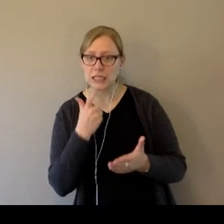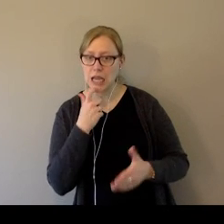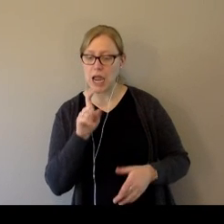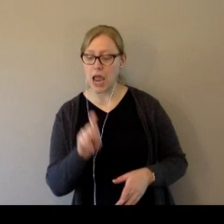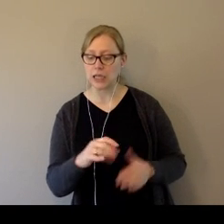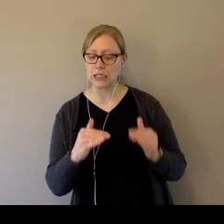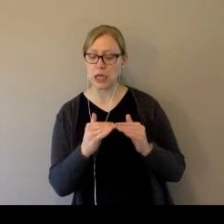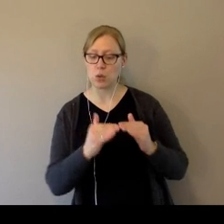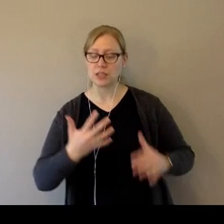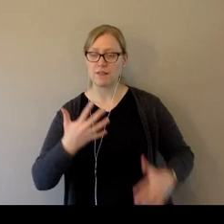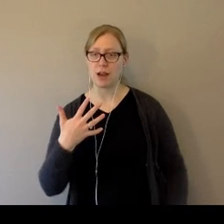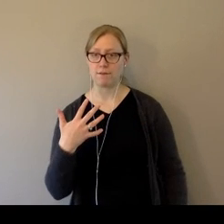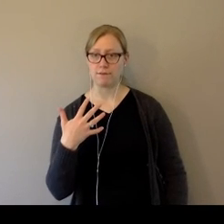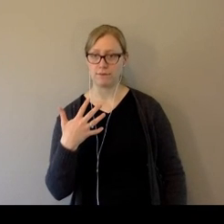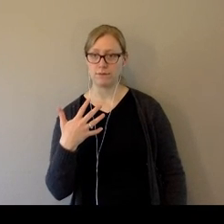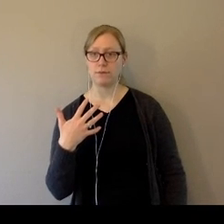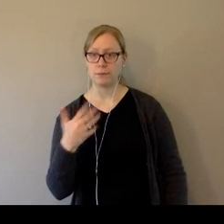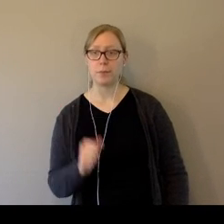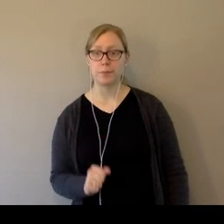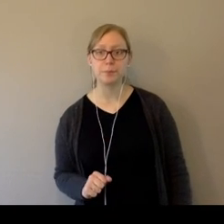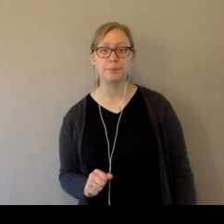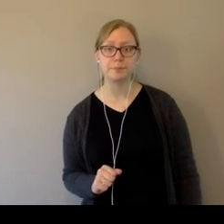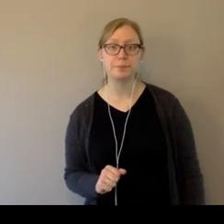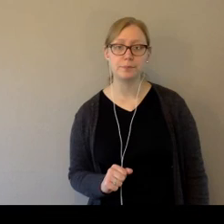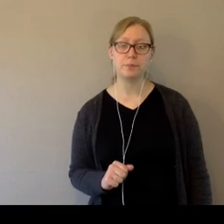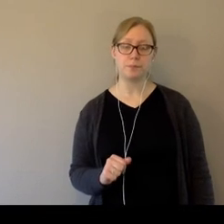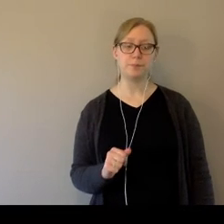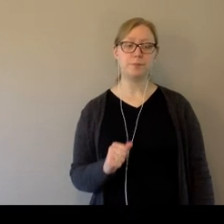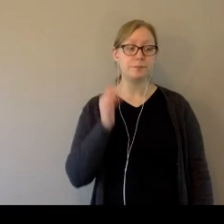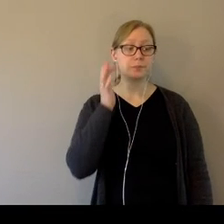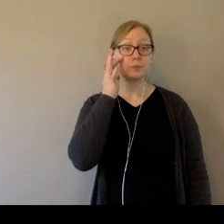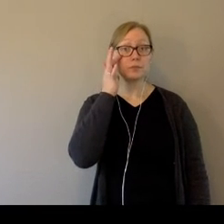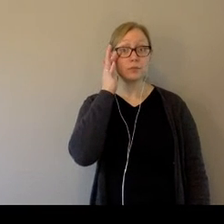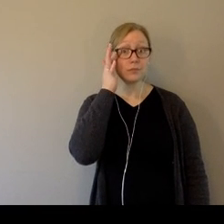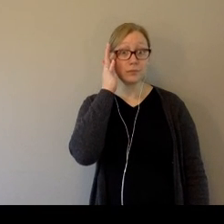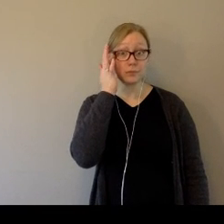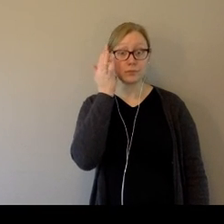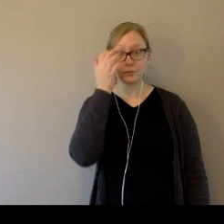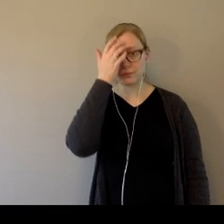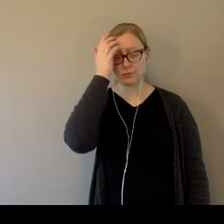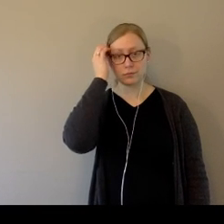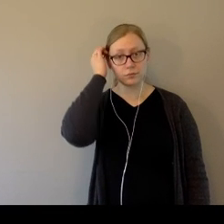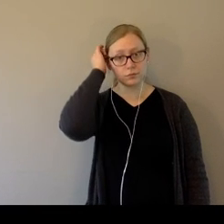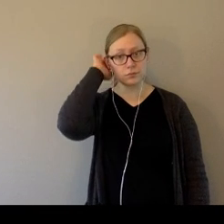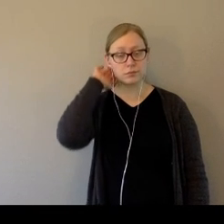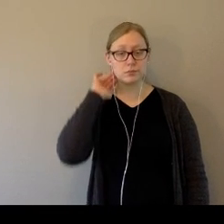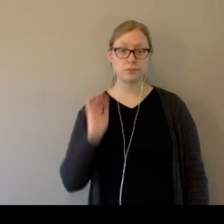5. Okay, so this is going to be 5 inches, and we're done.